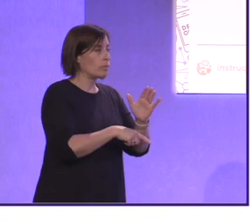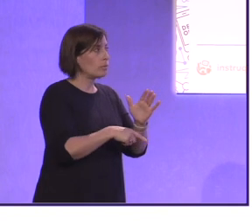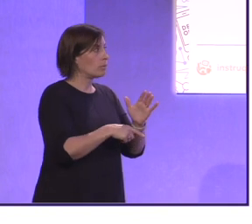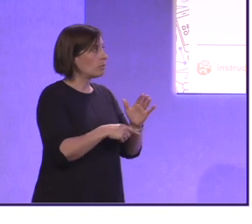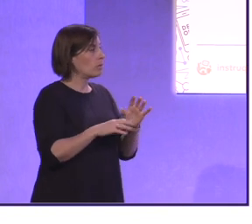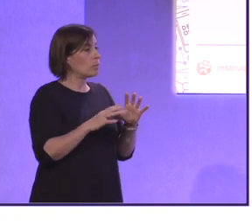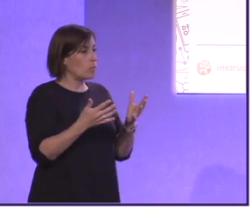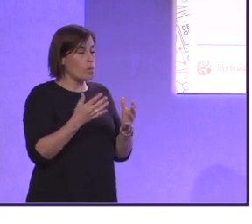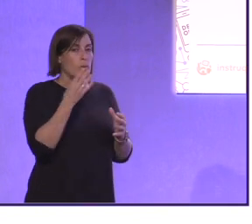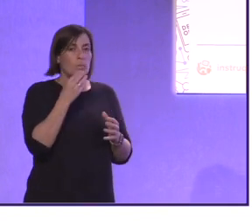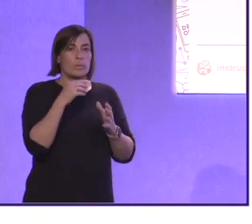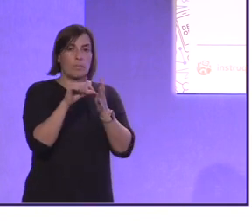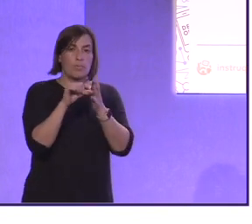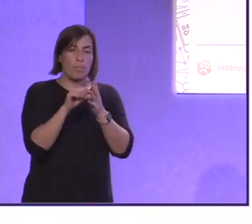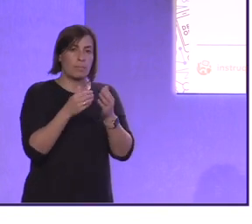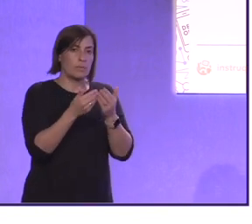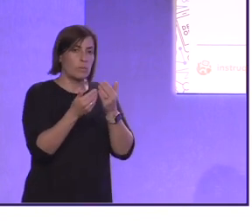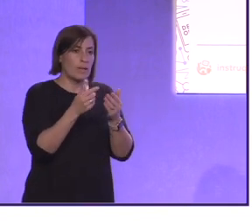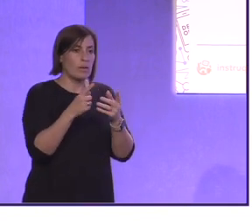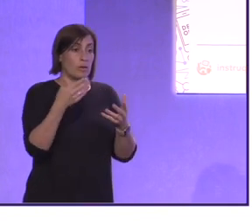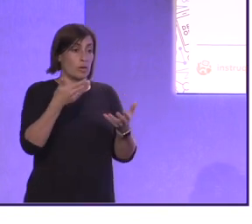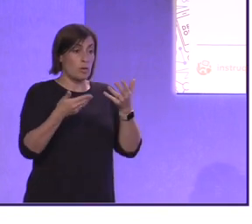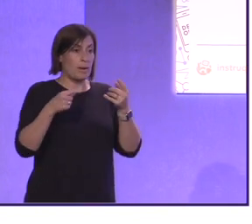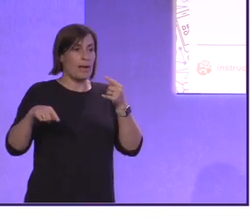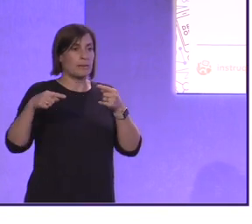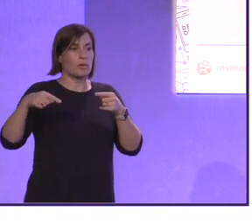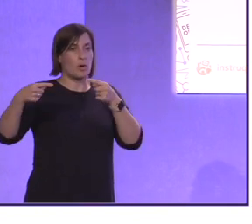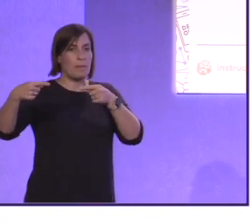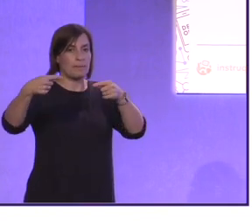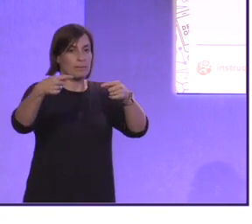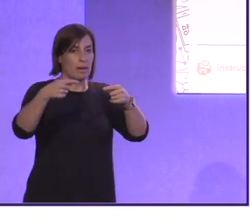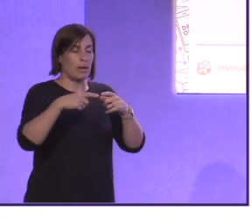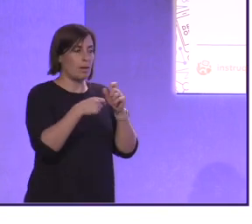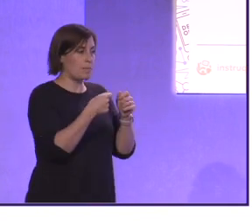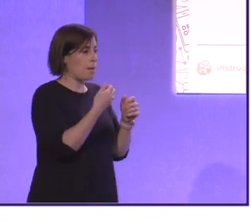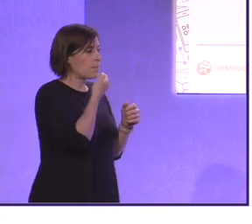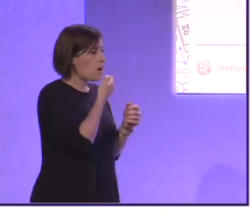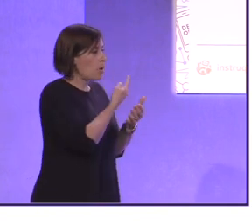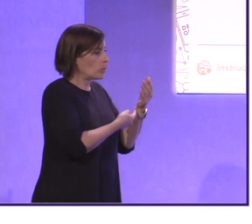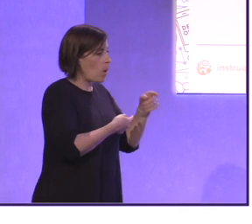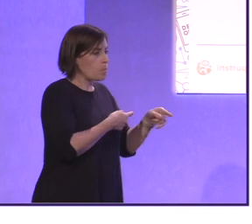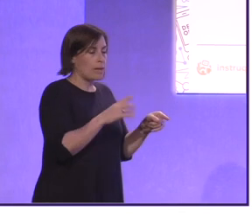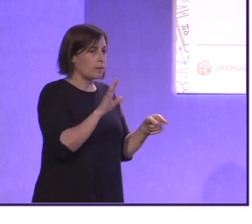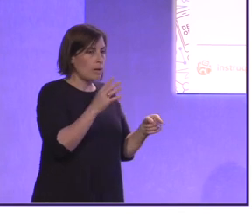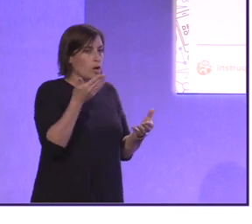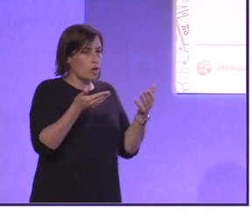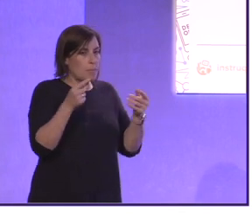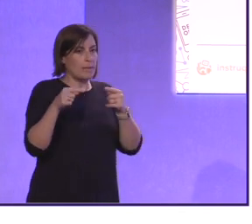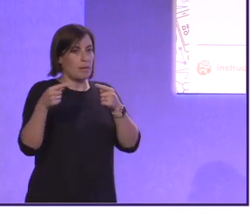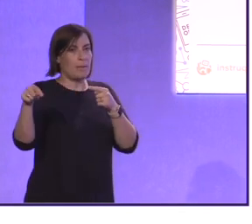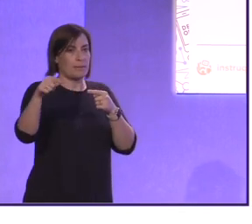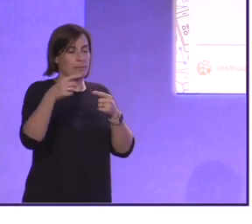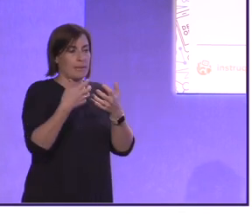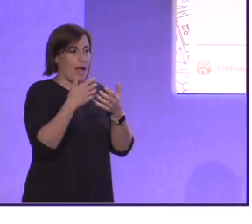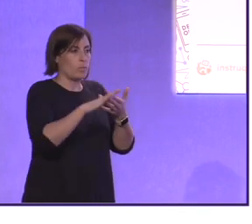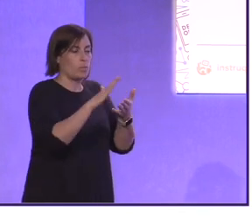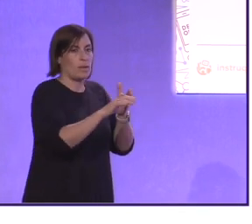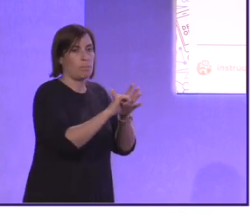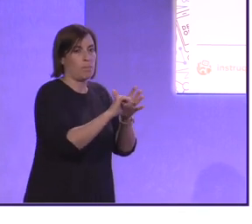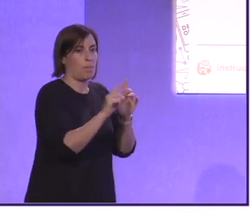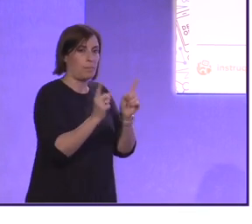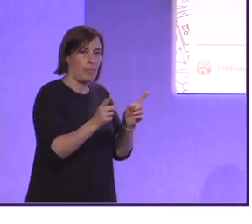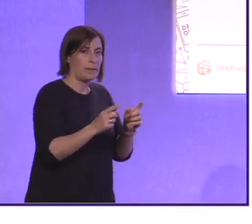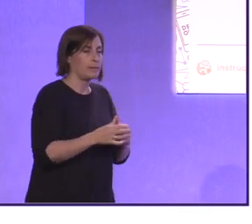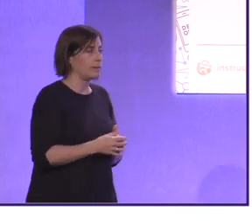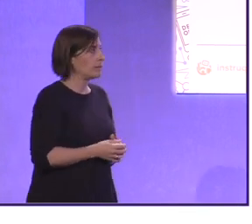this much faster than some of our competitors, it becomes a very different way of kind of looking at the problem. And the last aspect is around feasibility, and